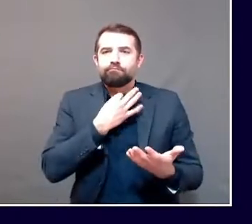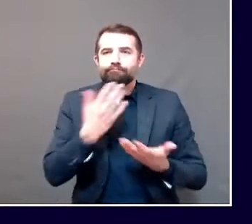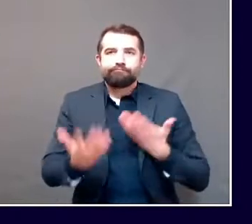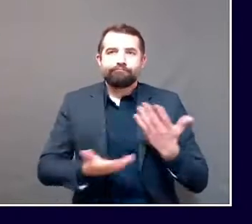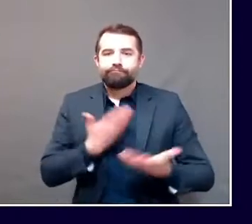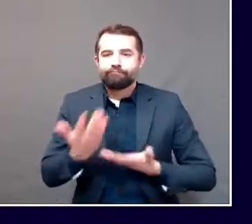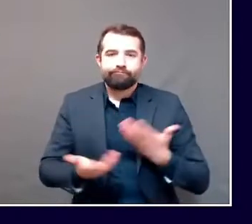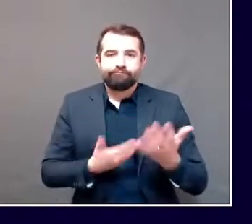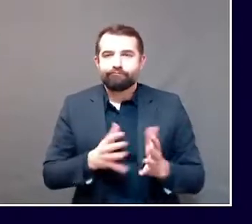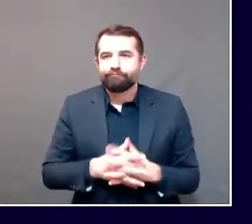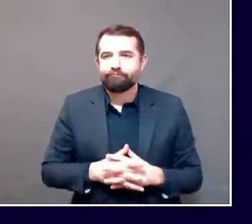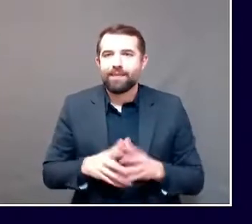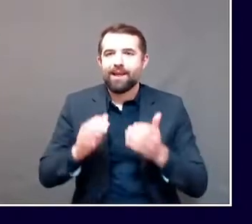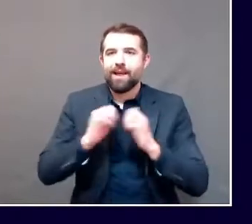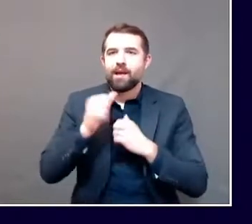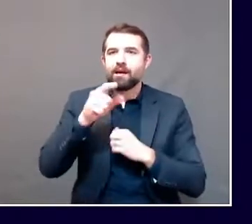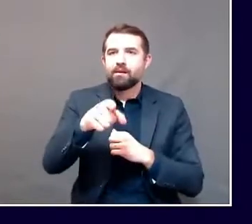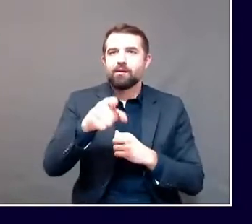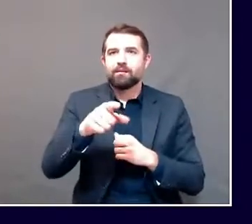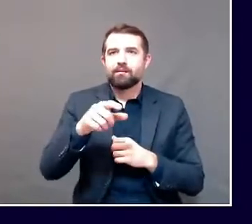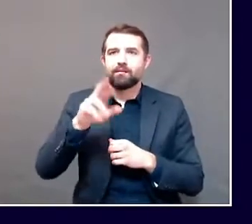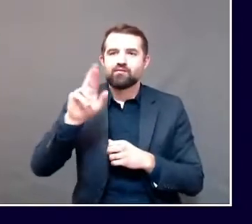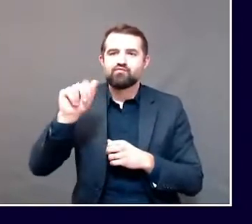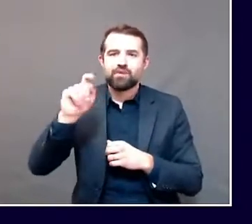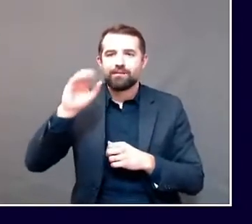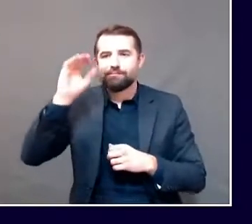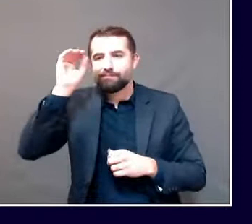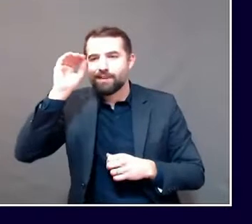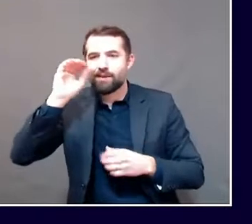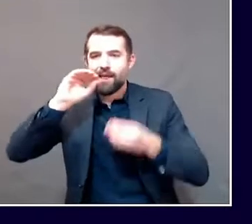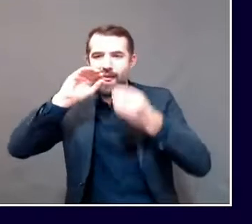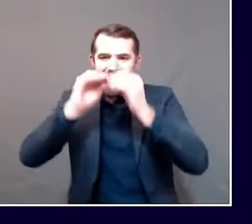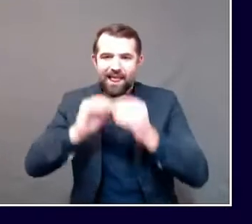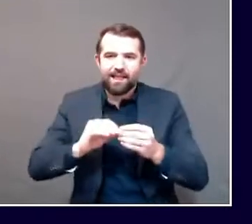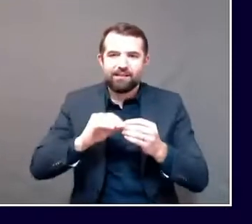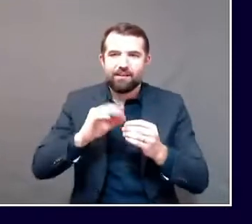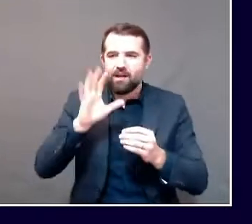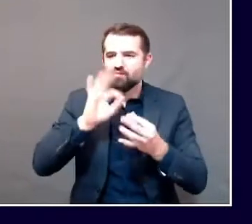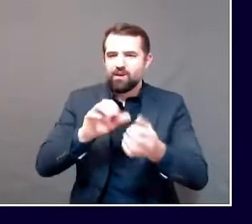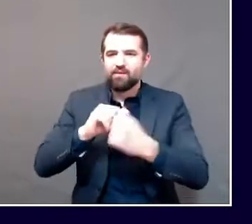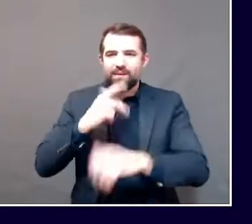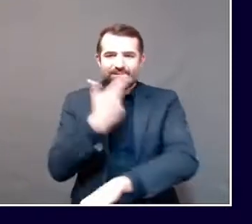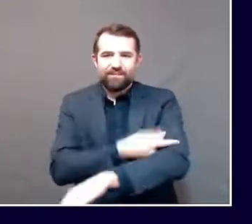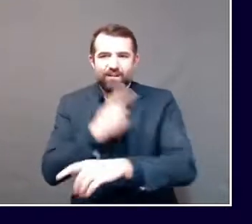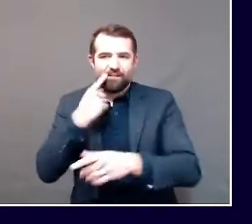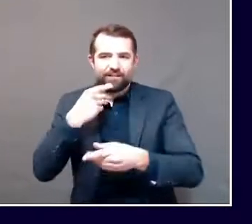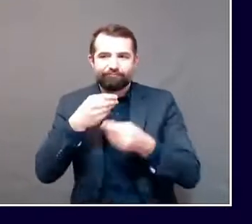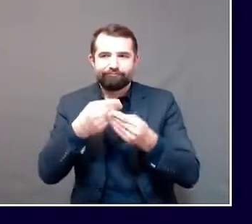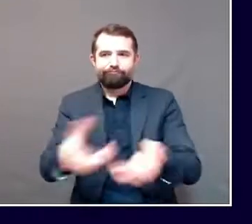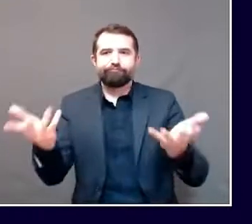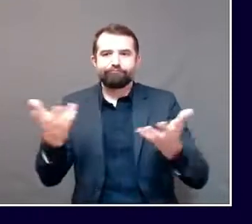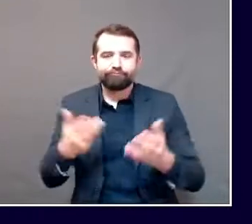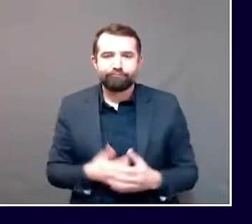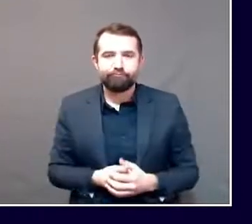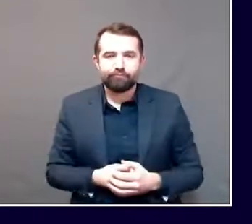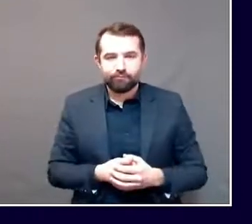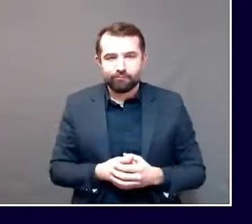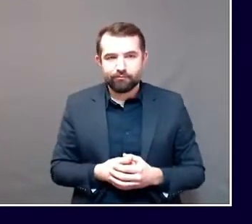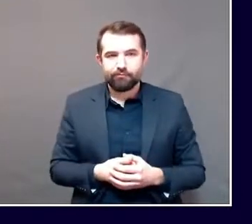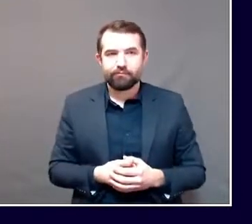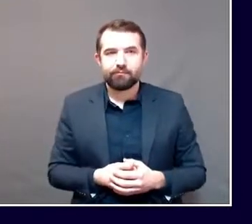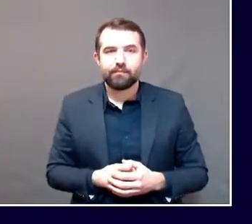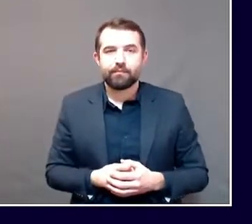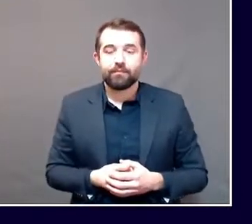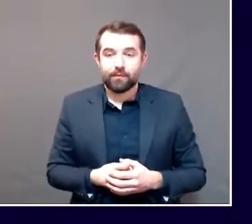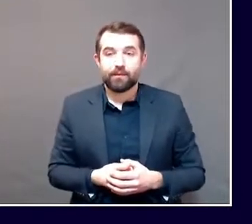rollout has been thus far in the state? Okay, so let me take the former. We are still evaluating what our workforce